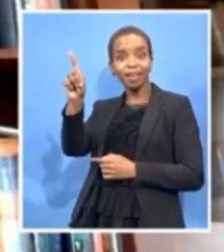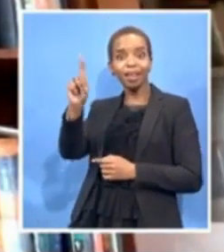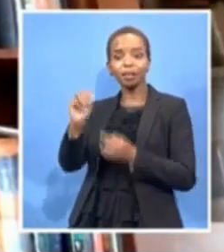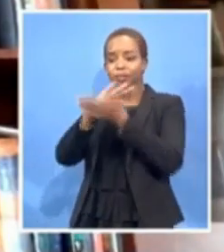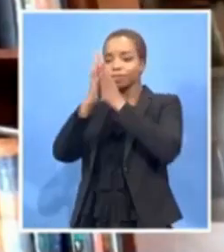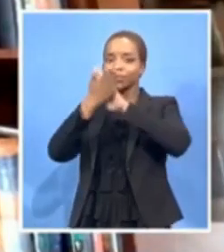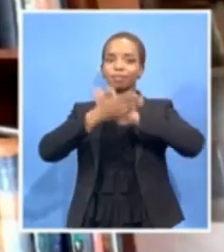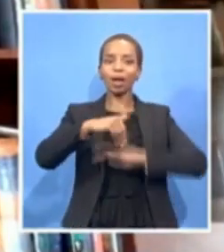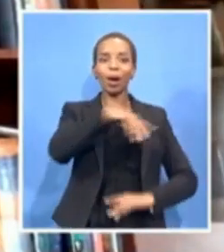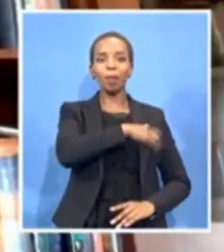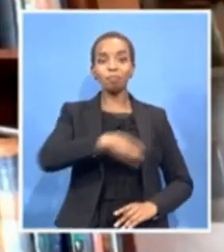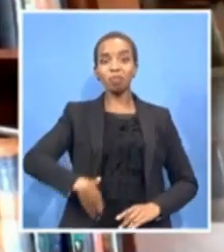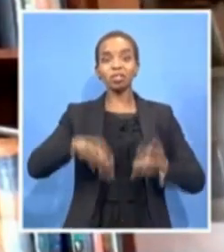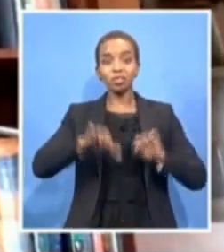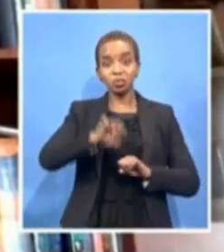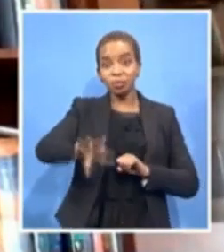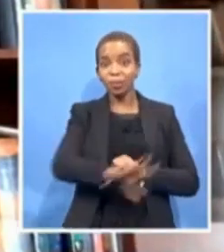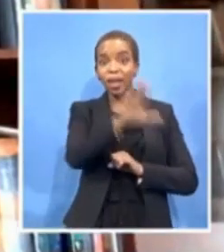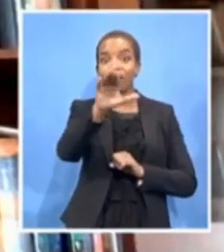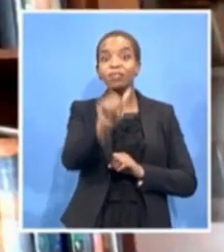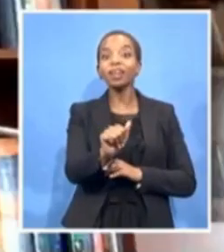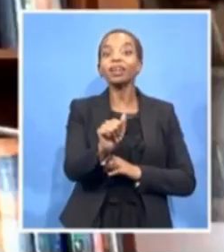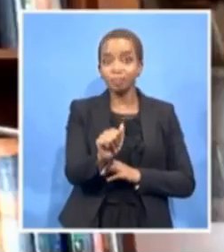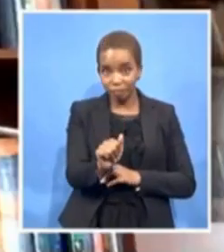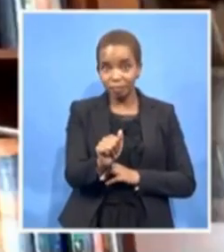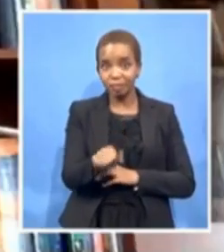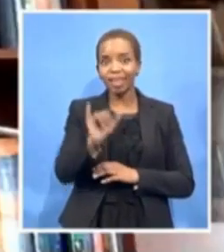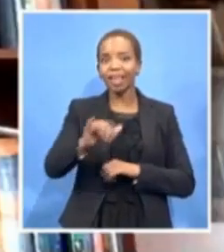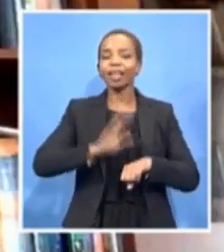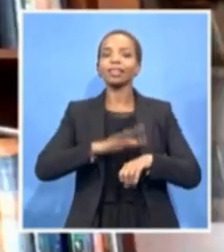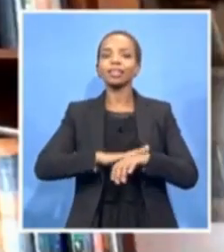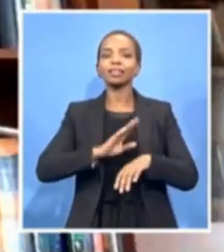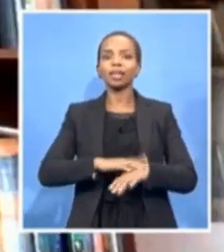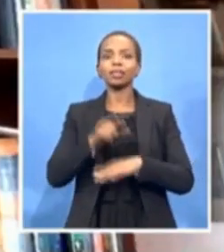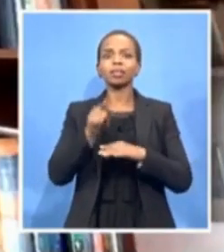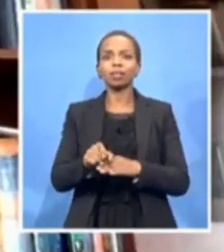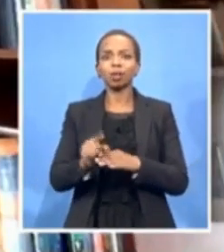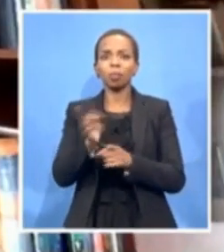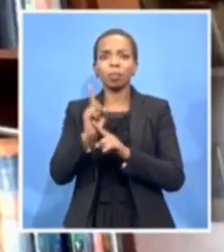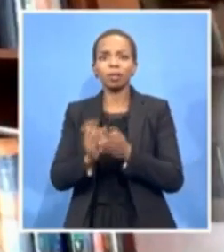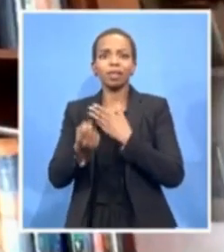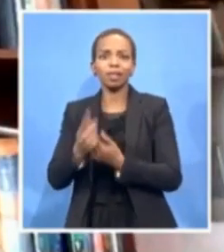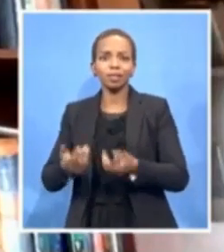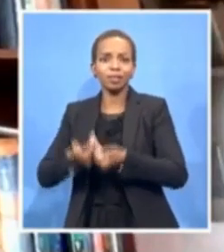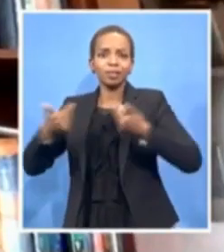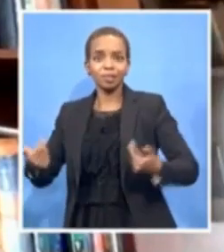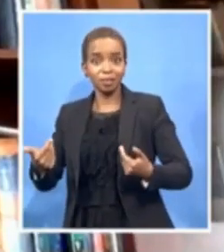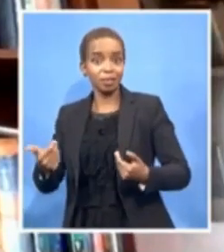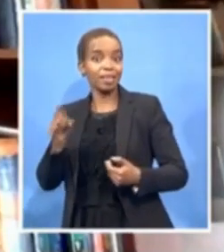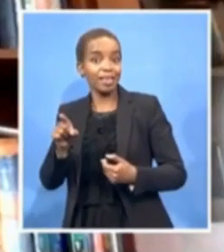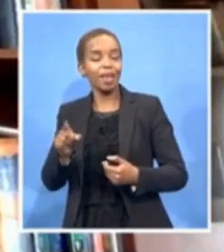Africa and the apartheid regime has been decimated, we now know that indeed